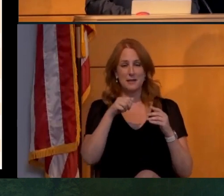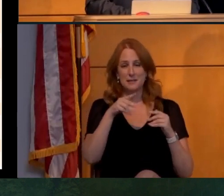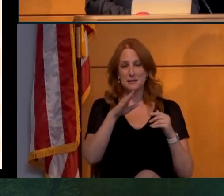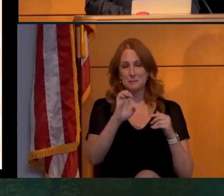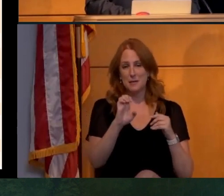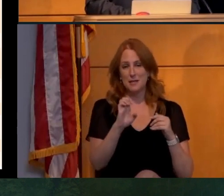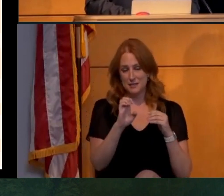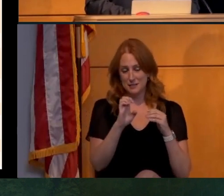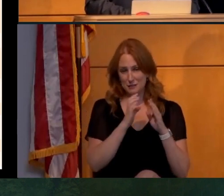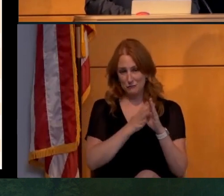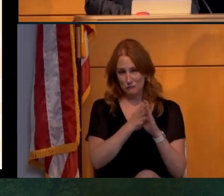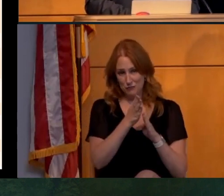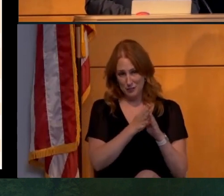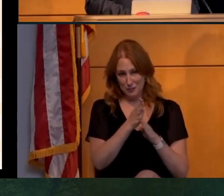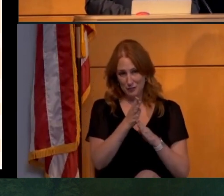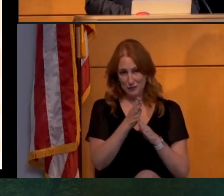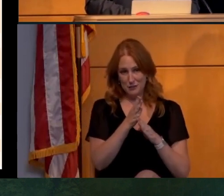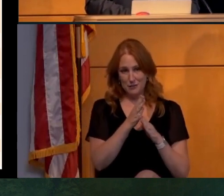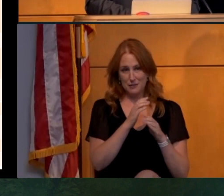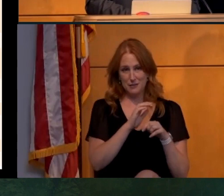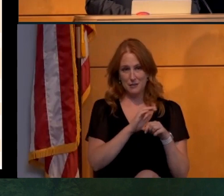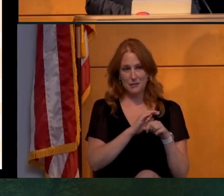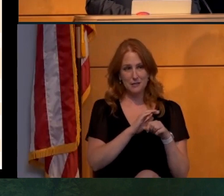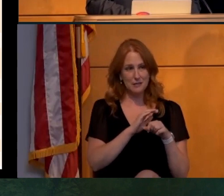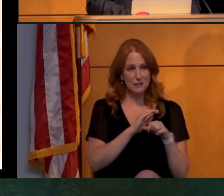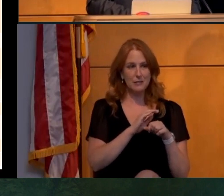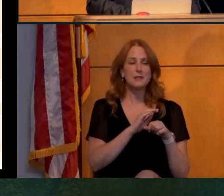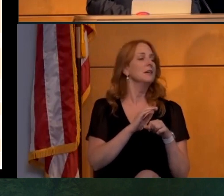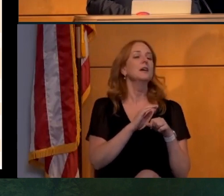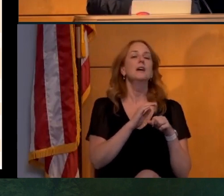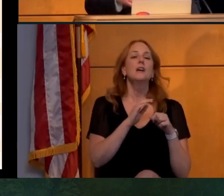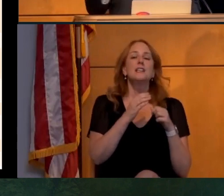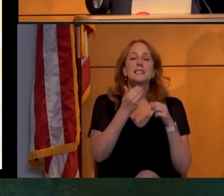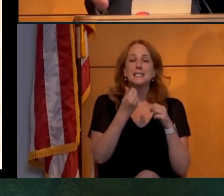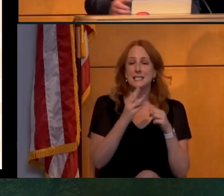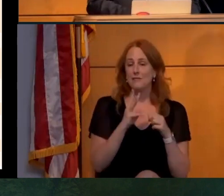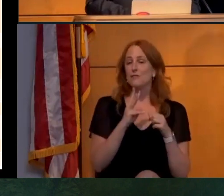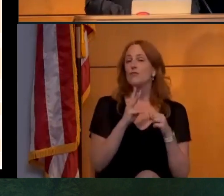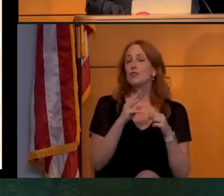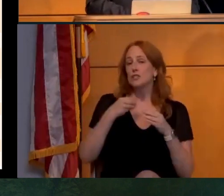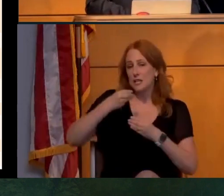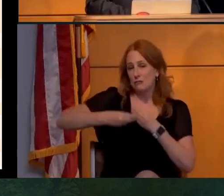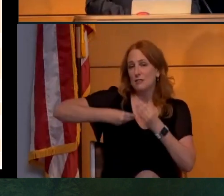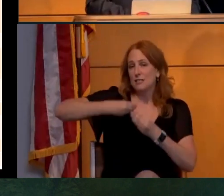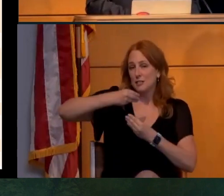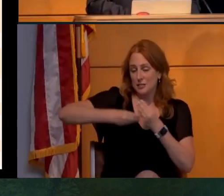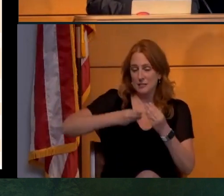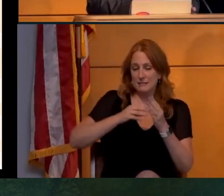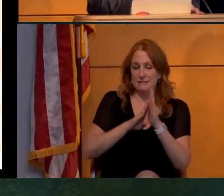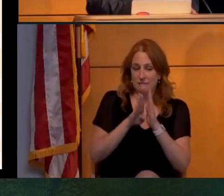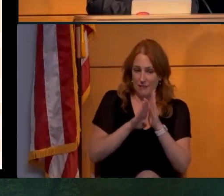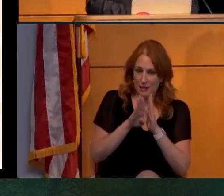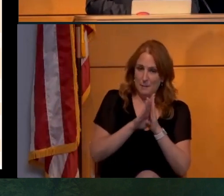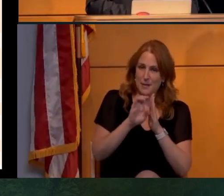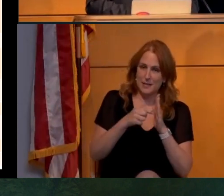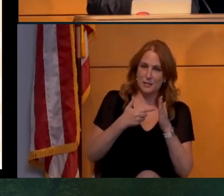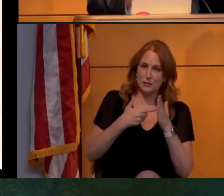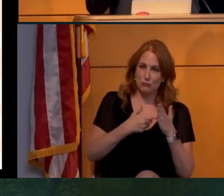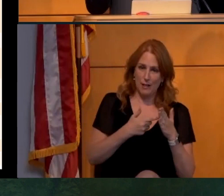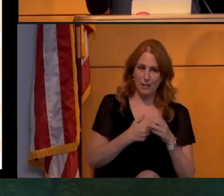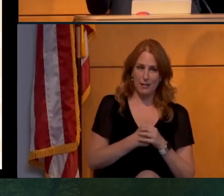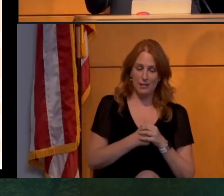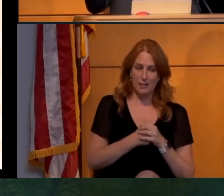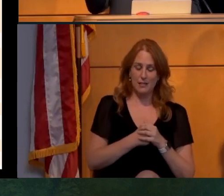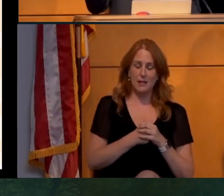in early 2000s. It took several generations of developing of this drill.